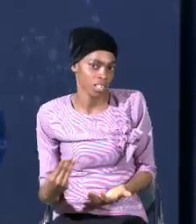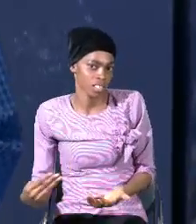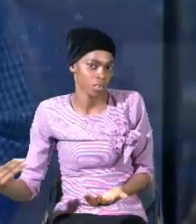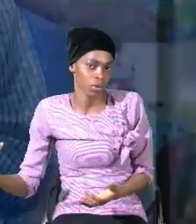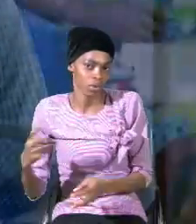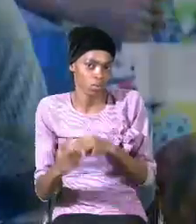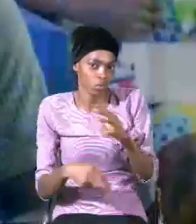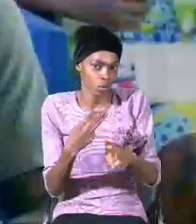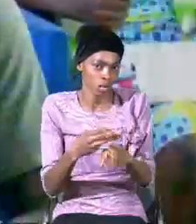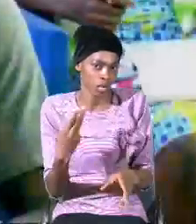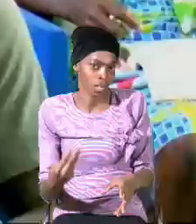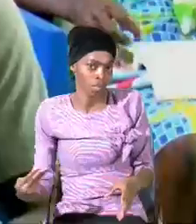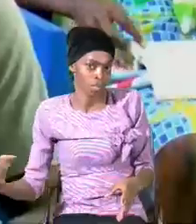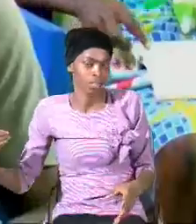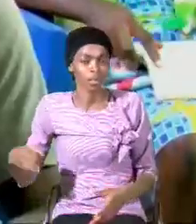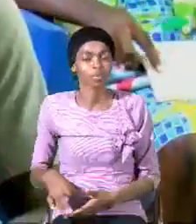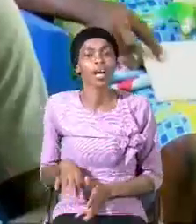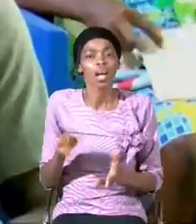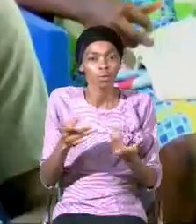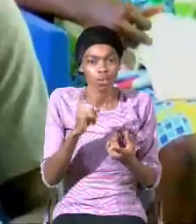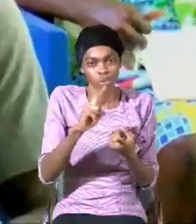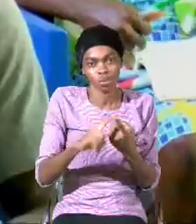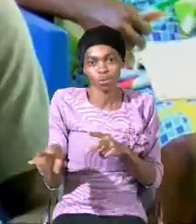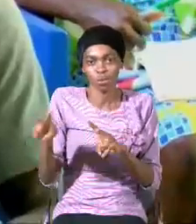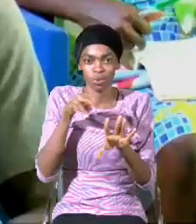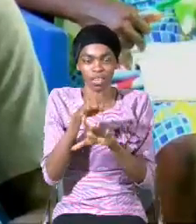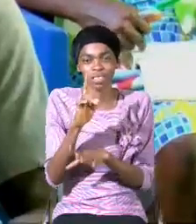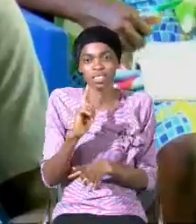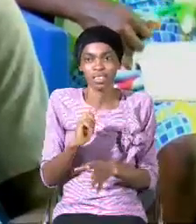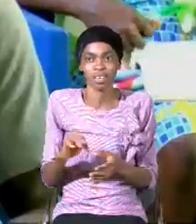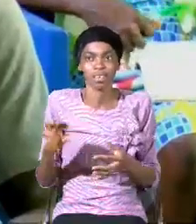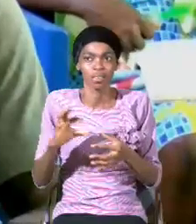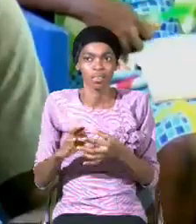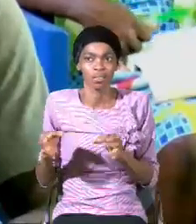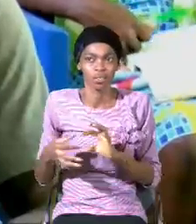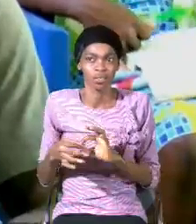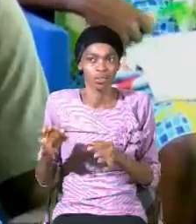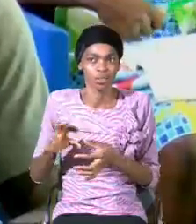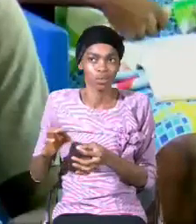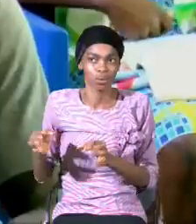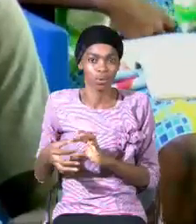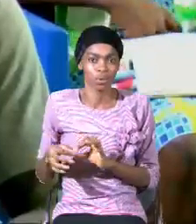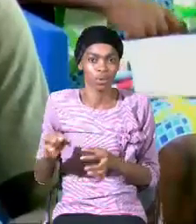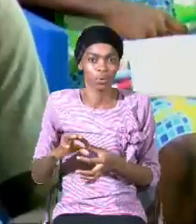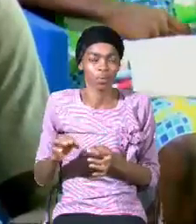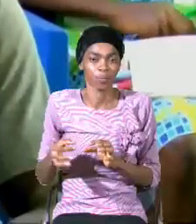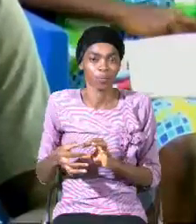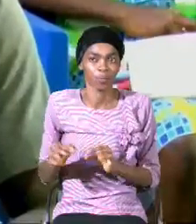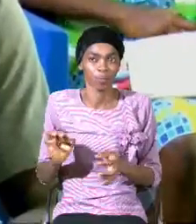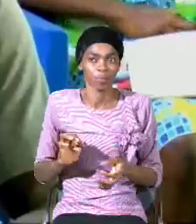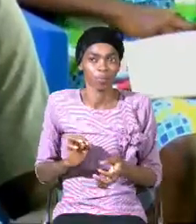story. It's the story of a man pursuing money,